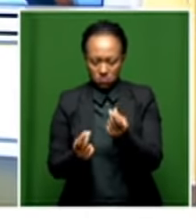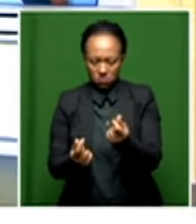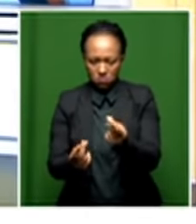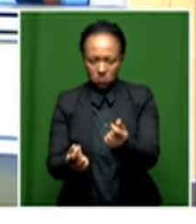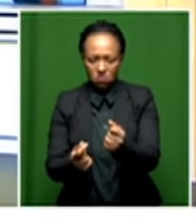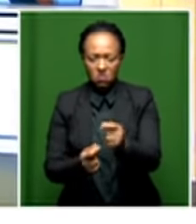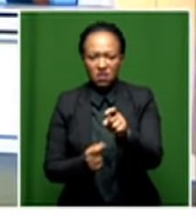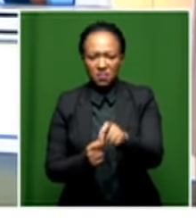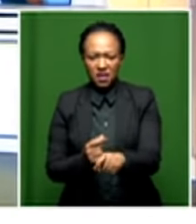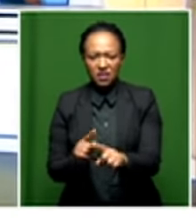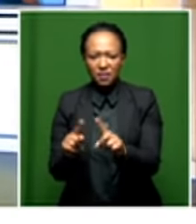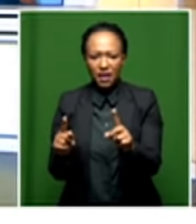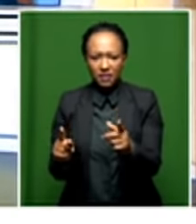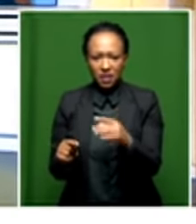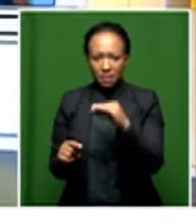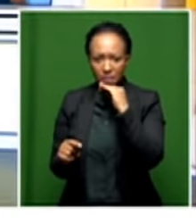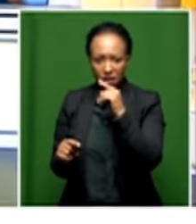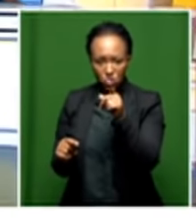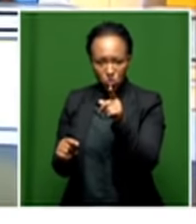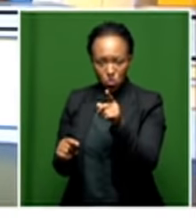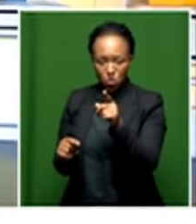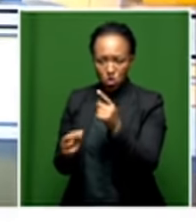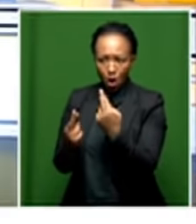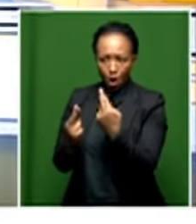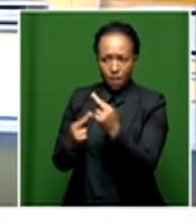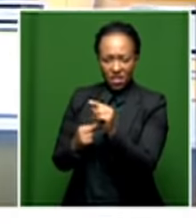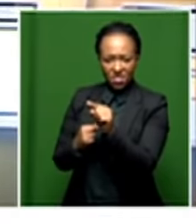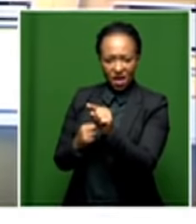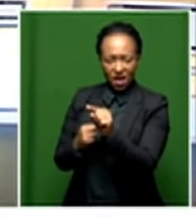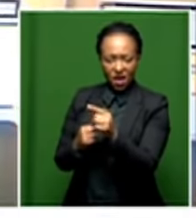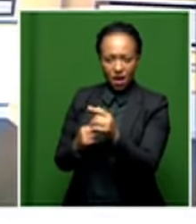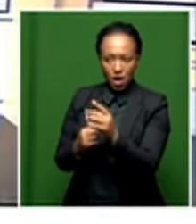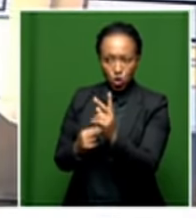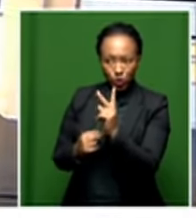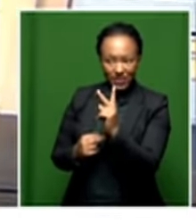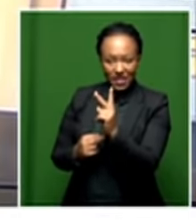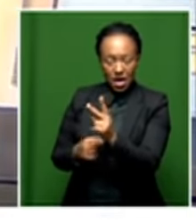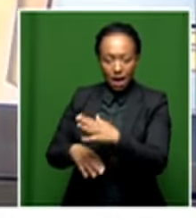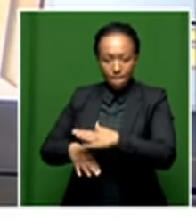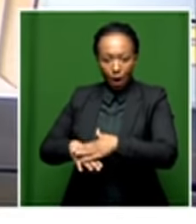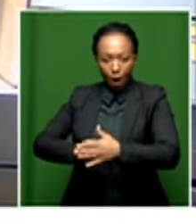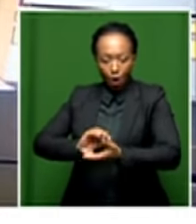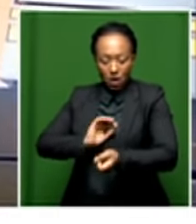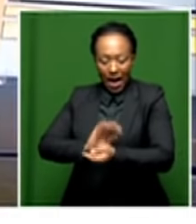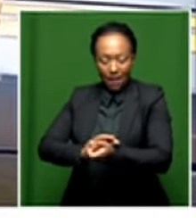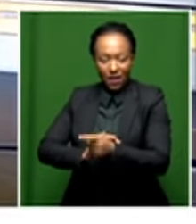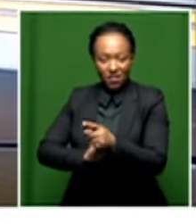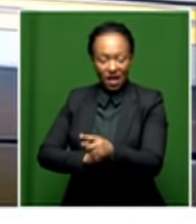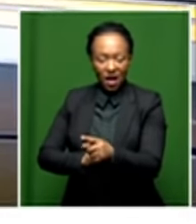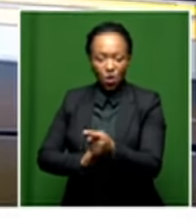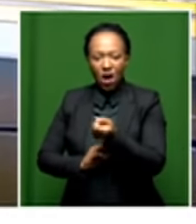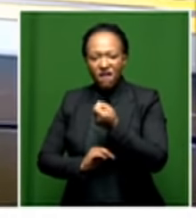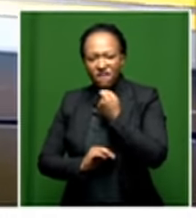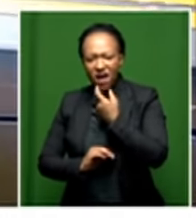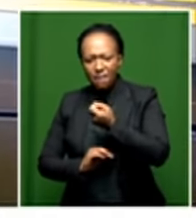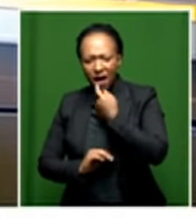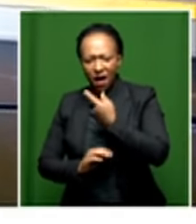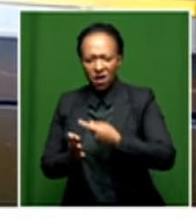starting. So is that where you are also pinning your hopes a little bit, that we can actually see more happening there?